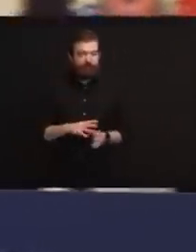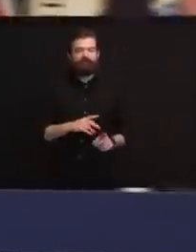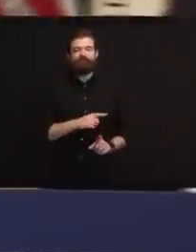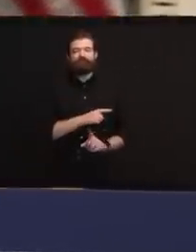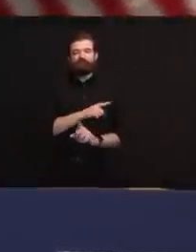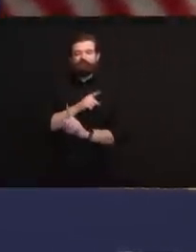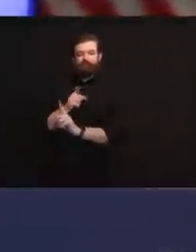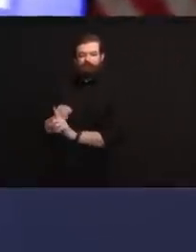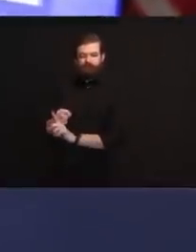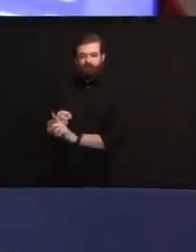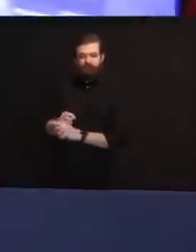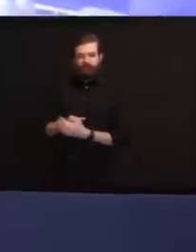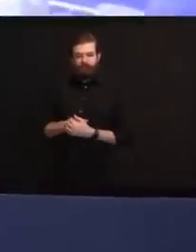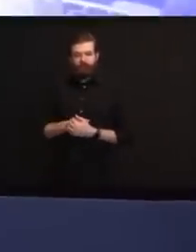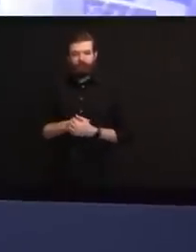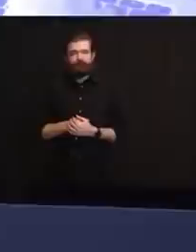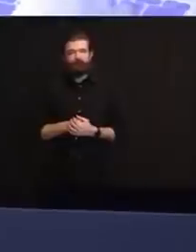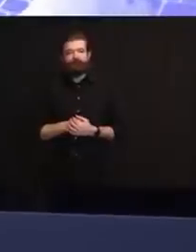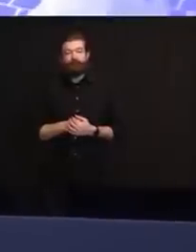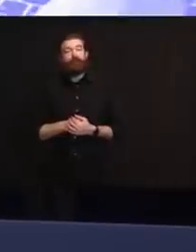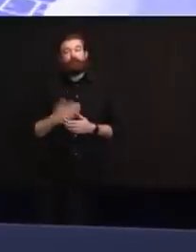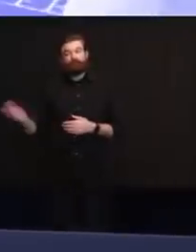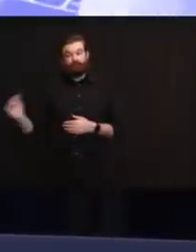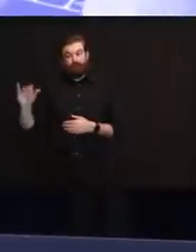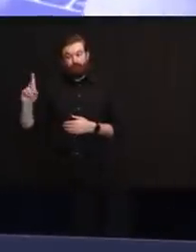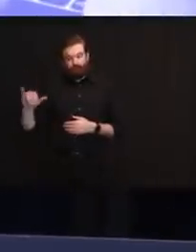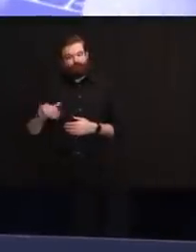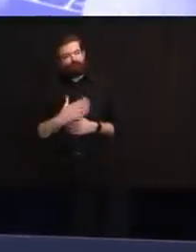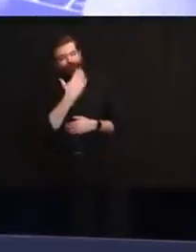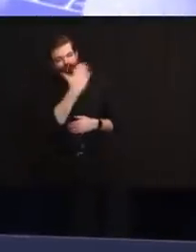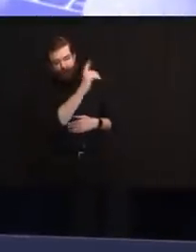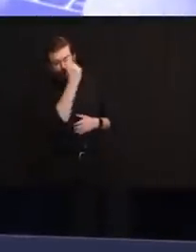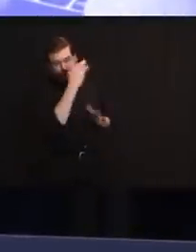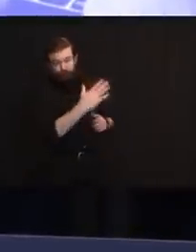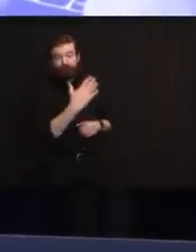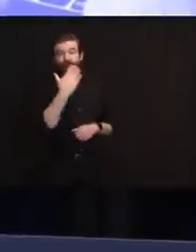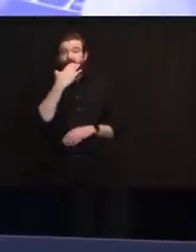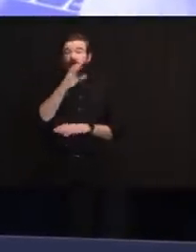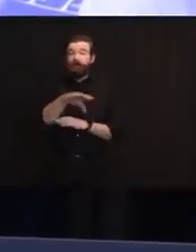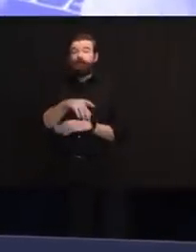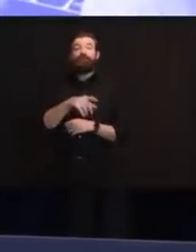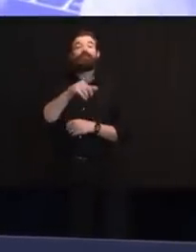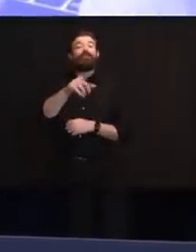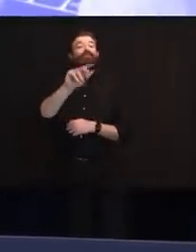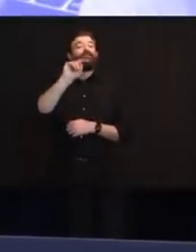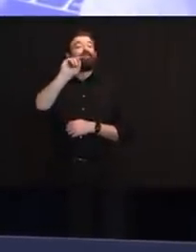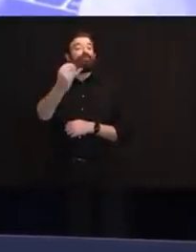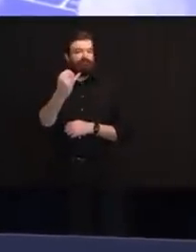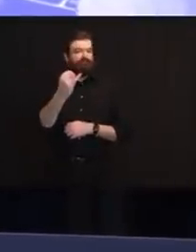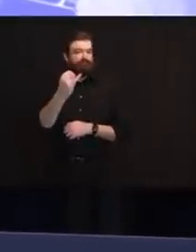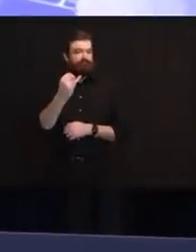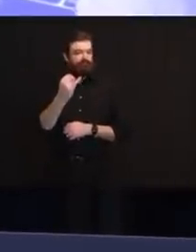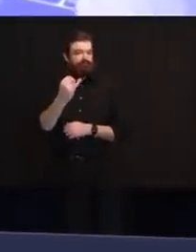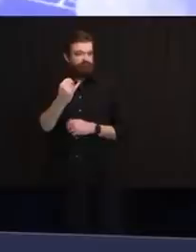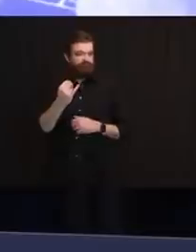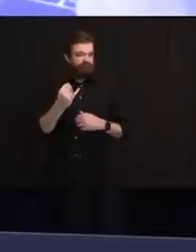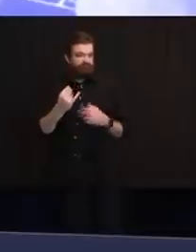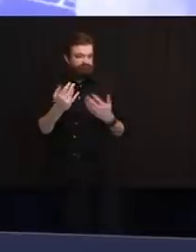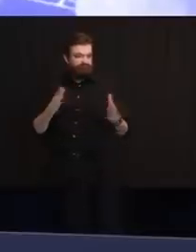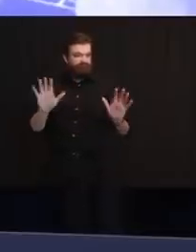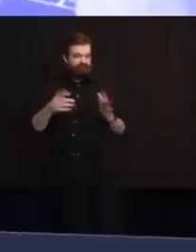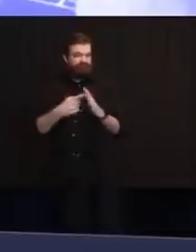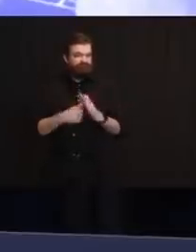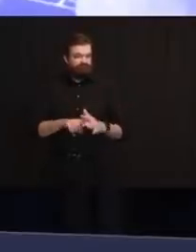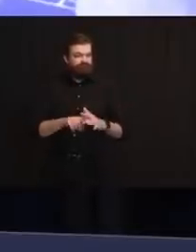Thank you, Governor, and good afternoon. New Jersey will roll out COVID-19 vaccines in phases to serve all who